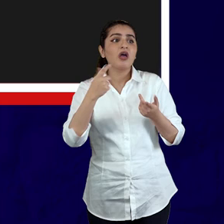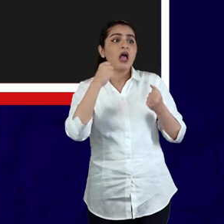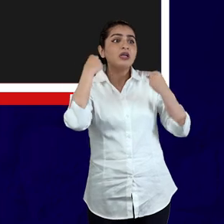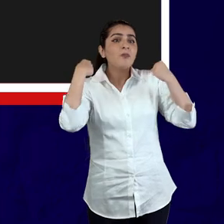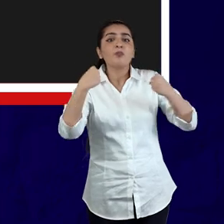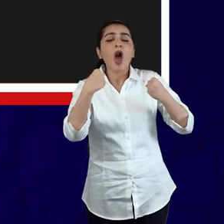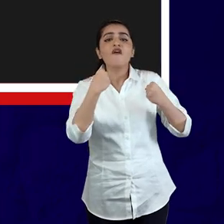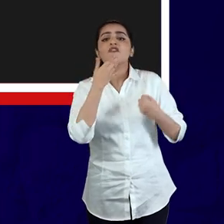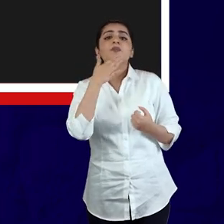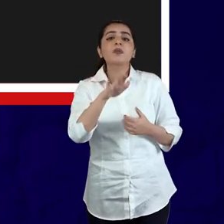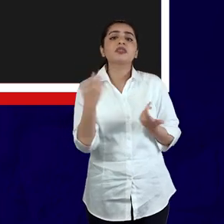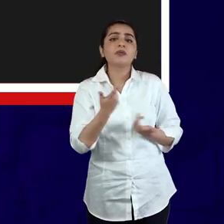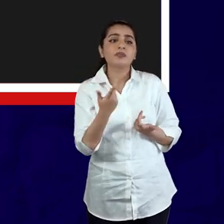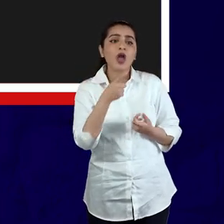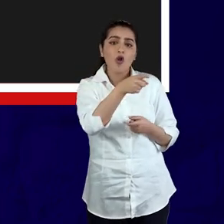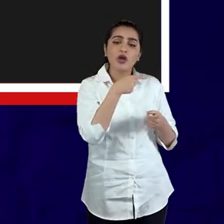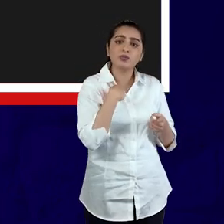they feel